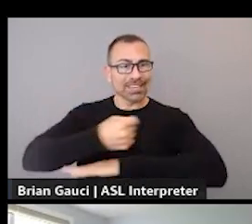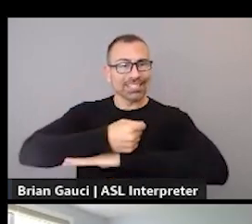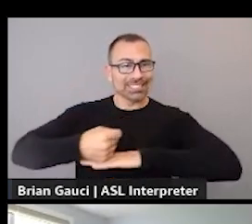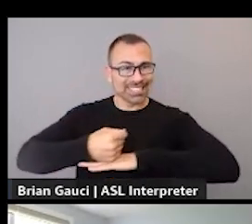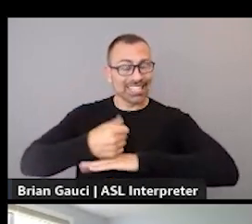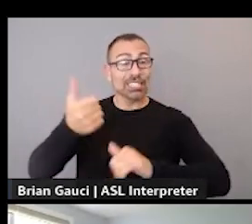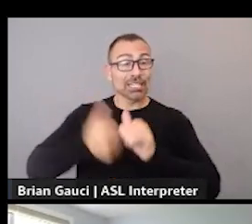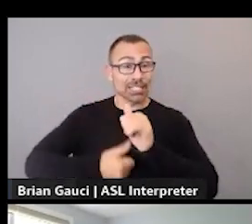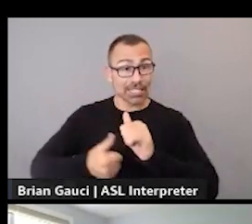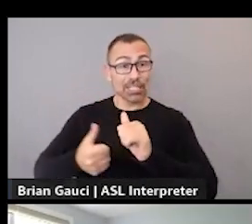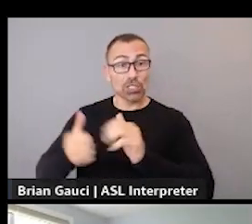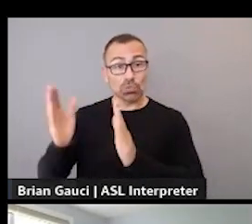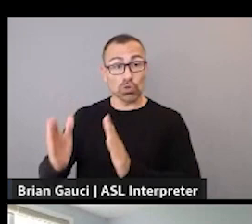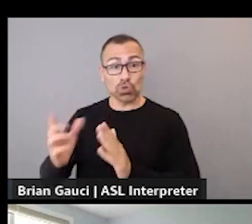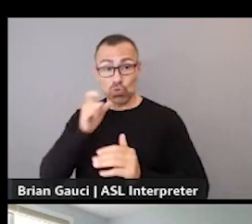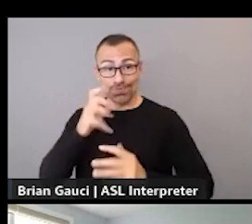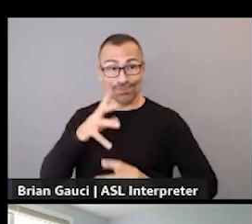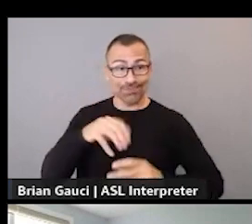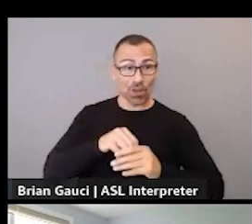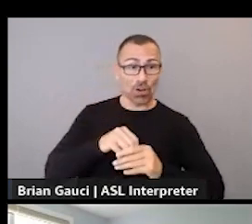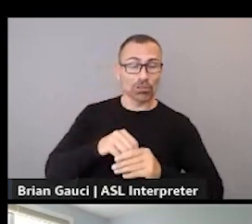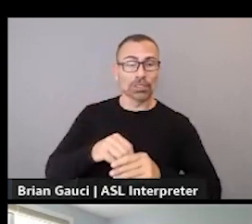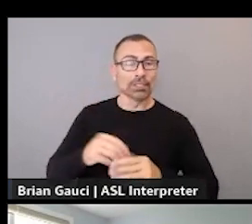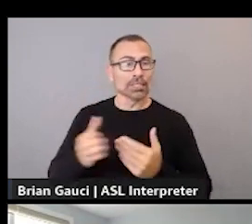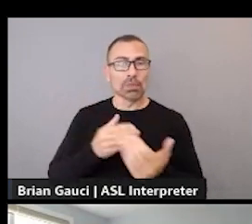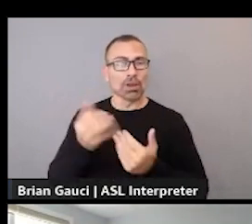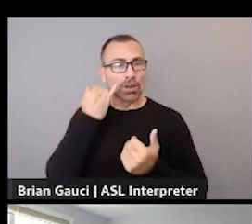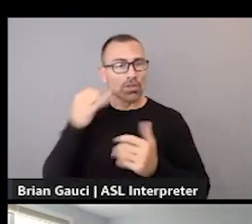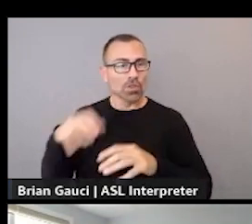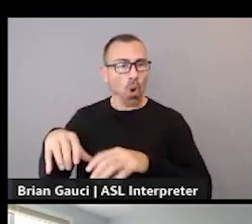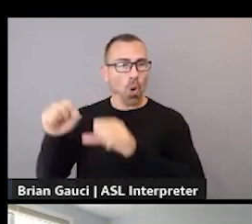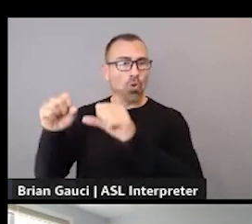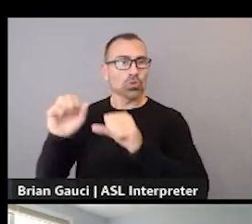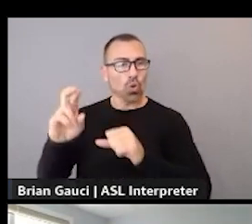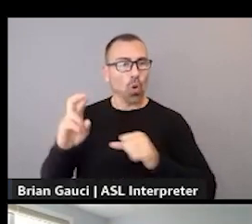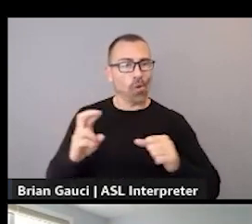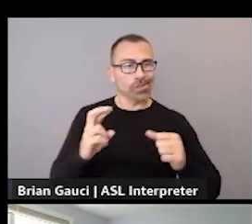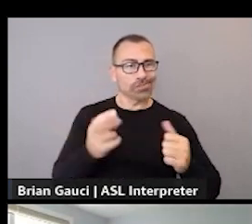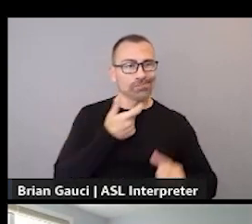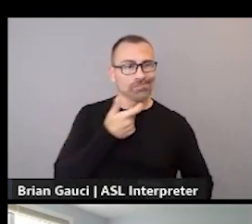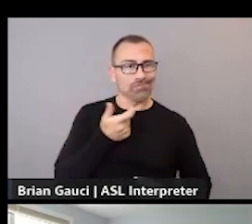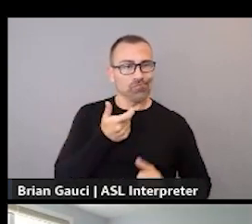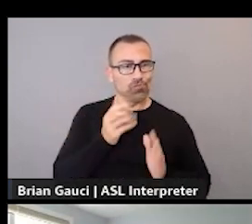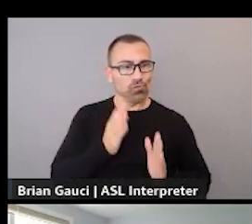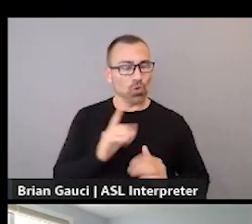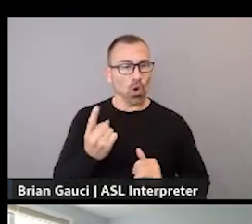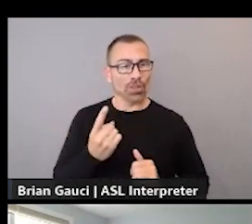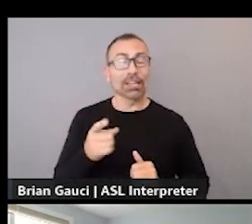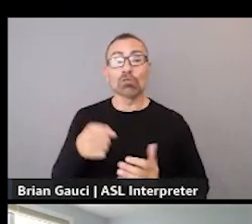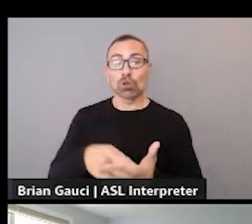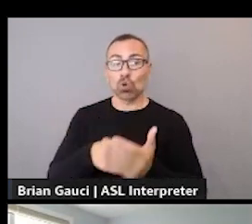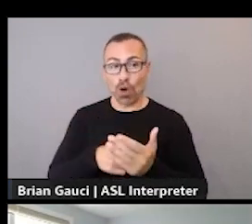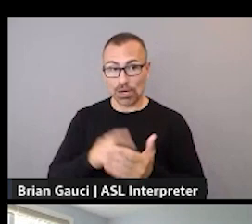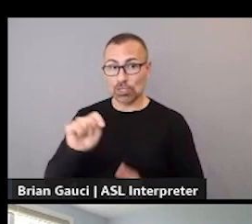participant, whether they be hosts or viewers, must have a participant token. So it's not something where